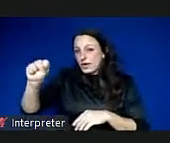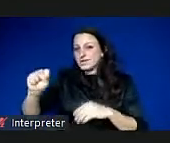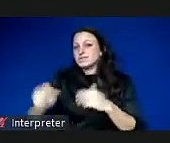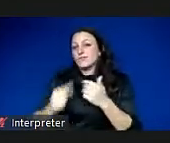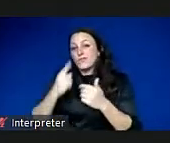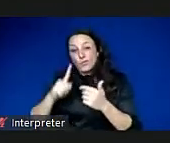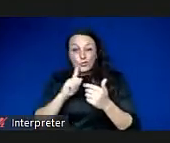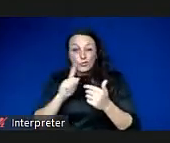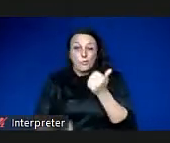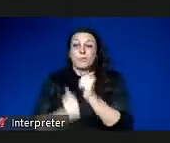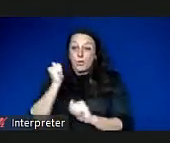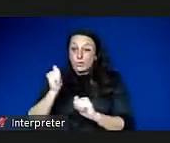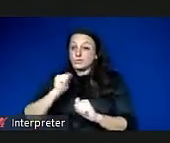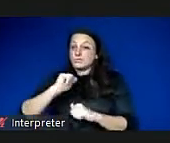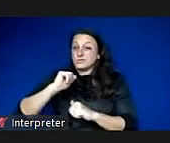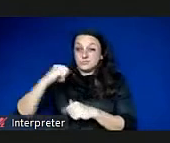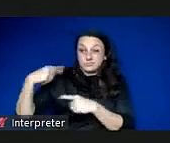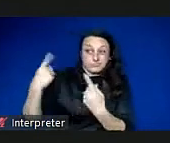slide.